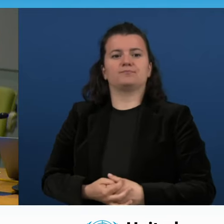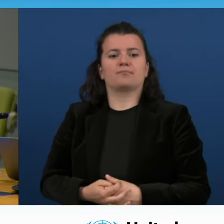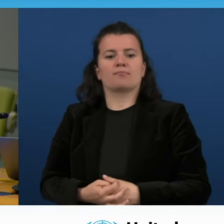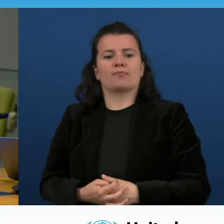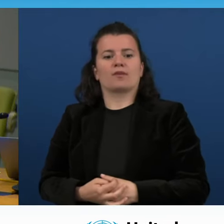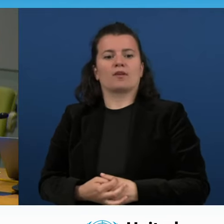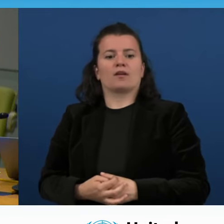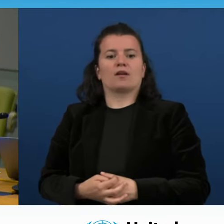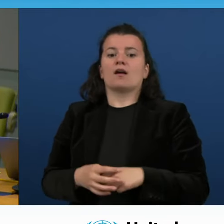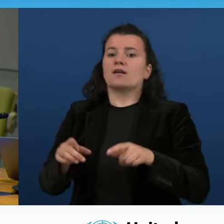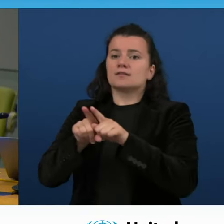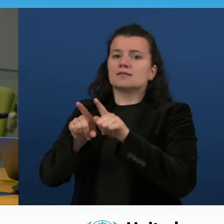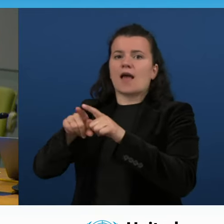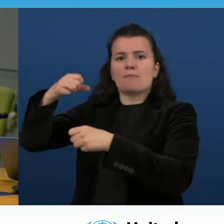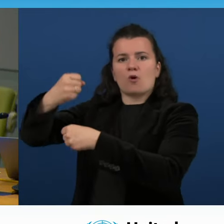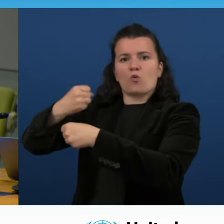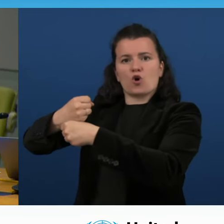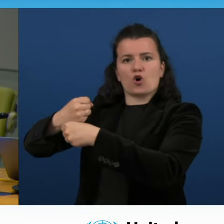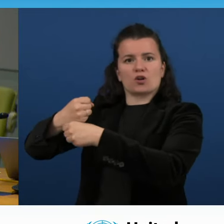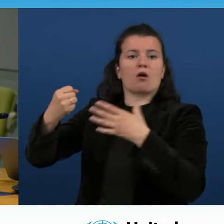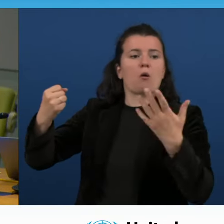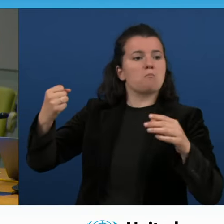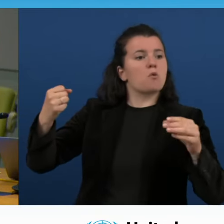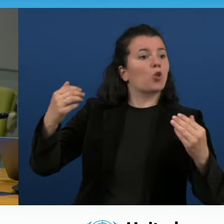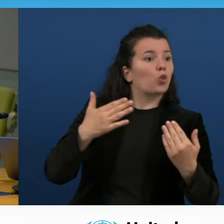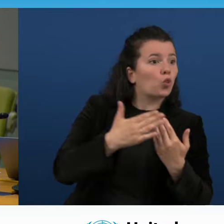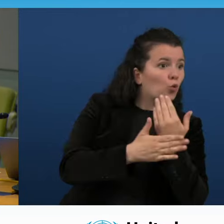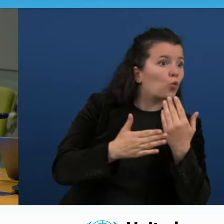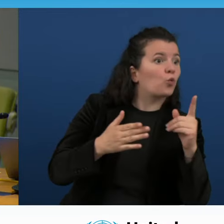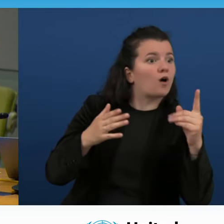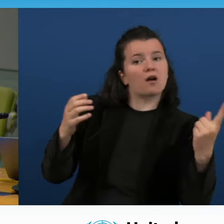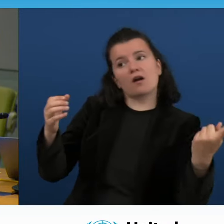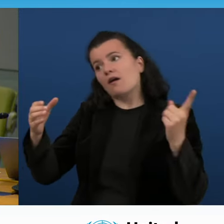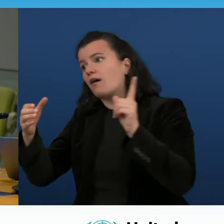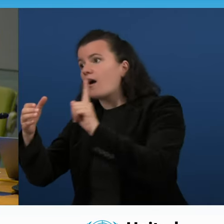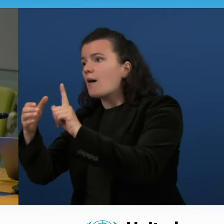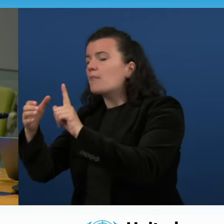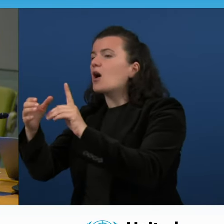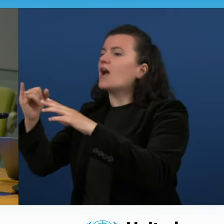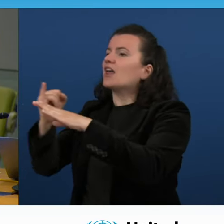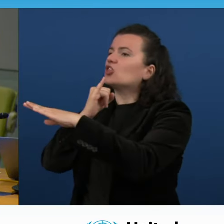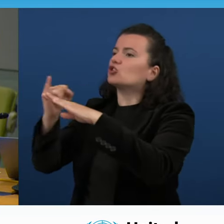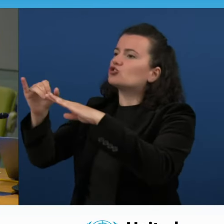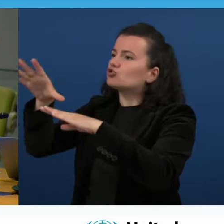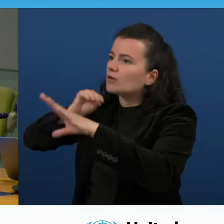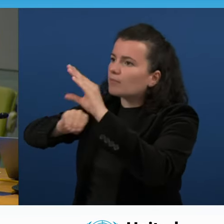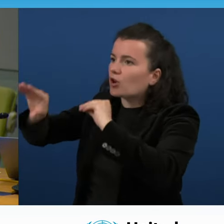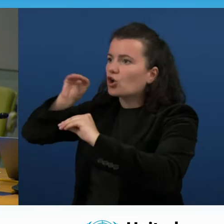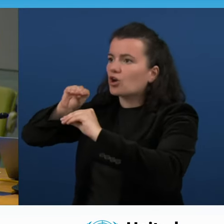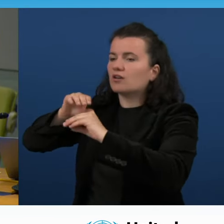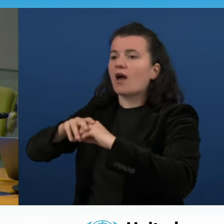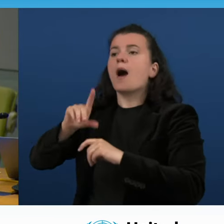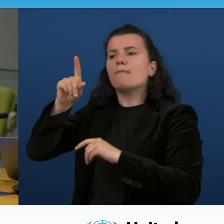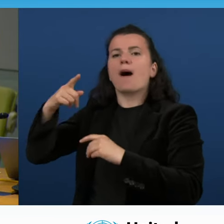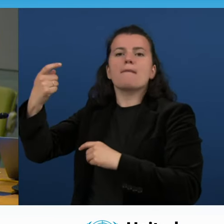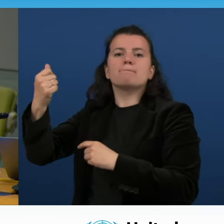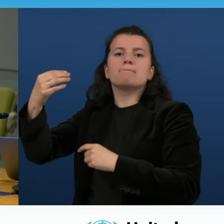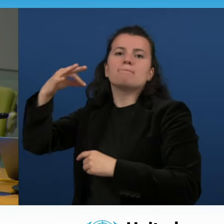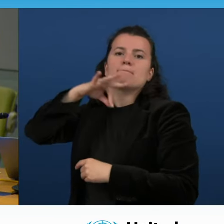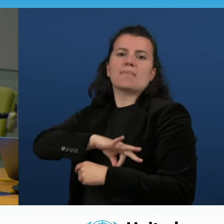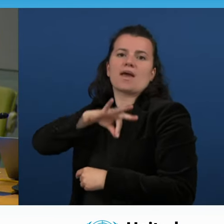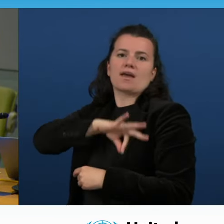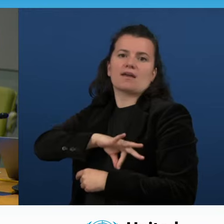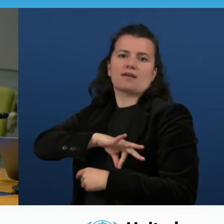just internships, but paid internships for young people, because so many times we see young people being provided